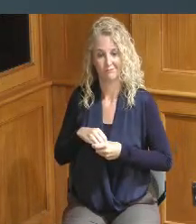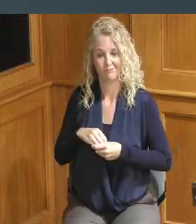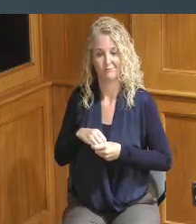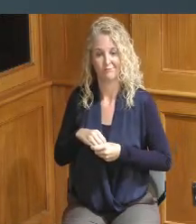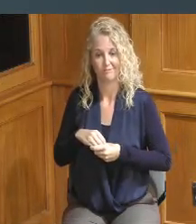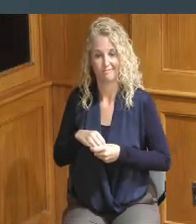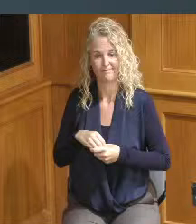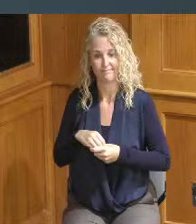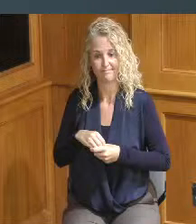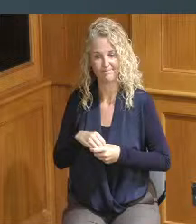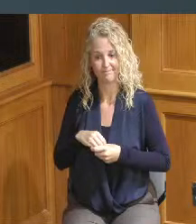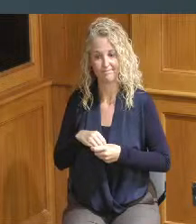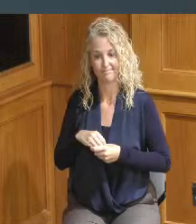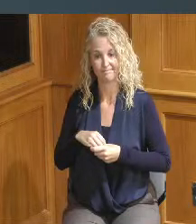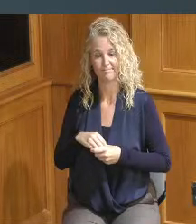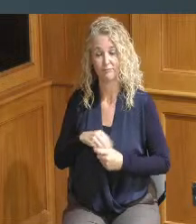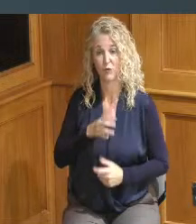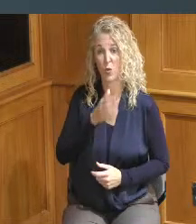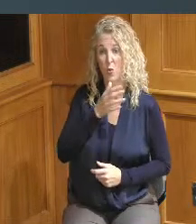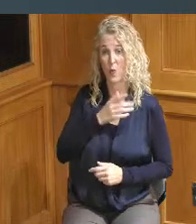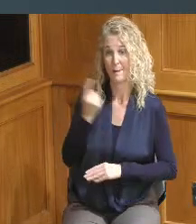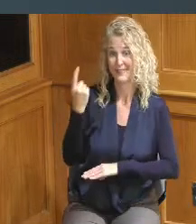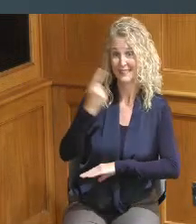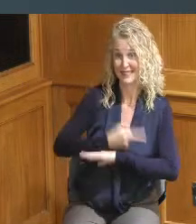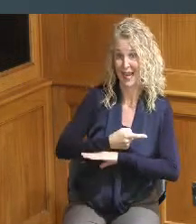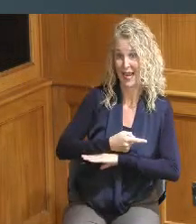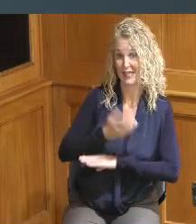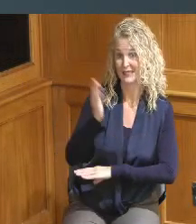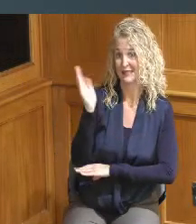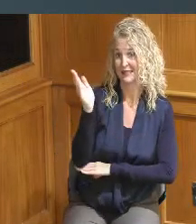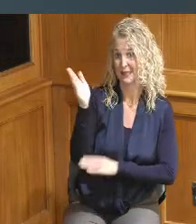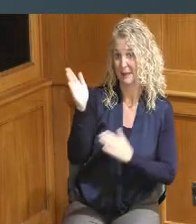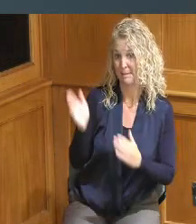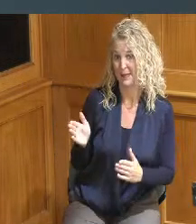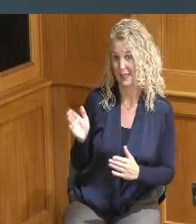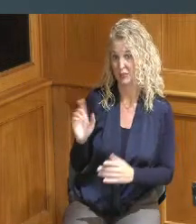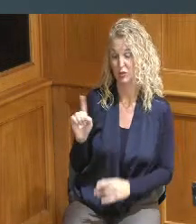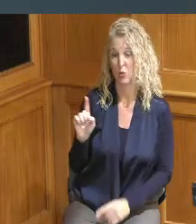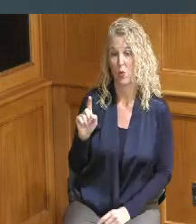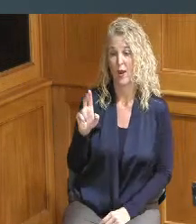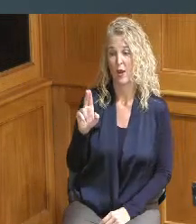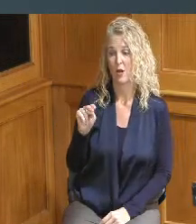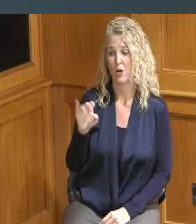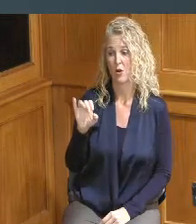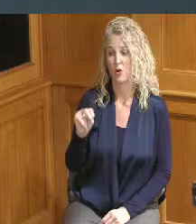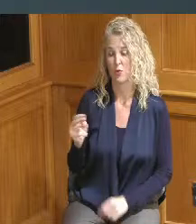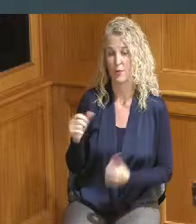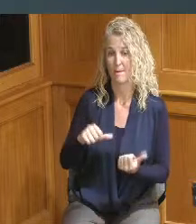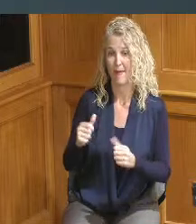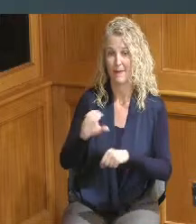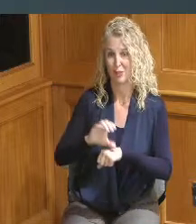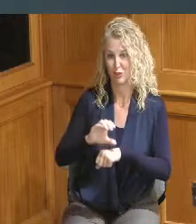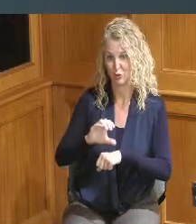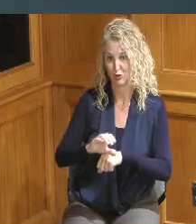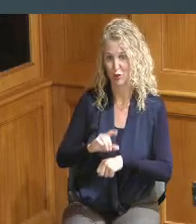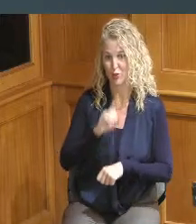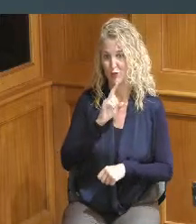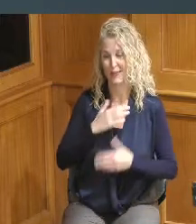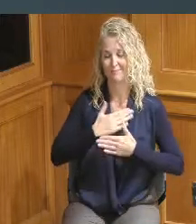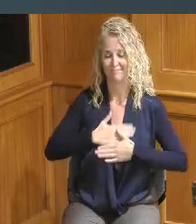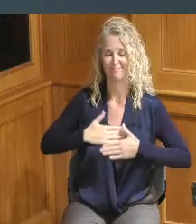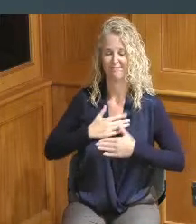that was the Women's Day speaker at Union Baptist Church. Was thankful for